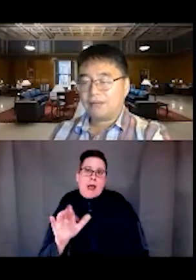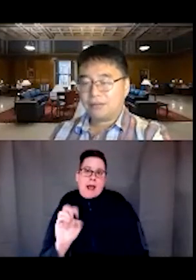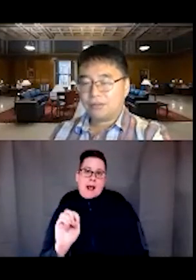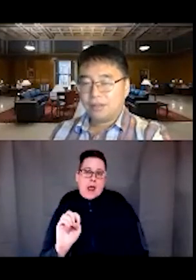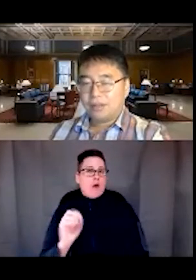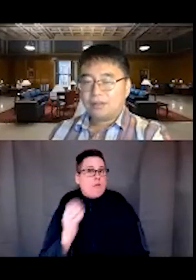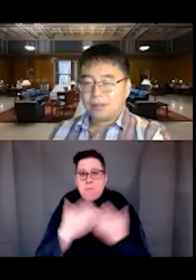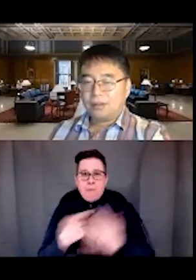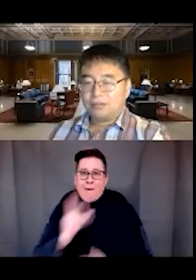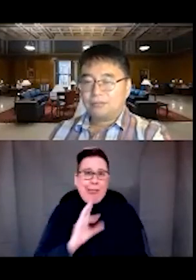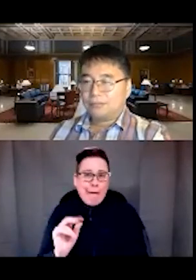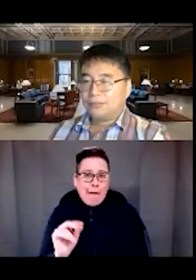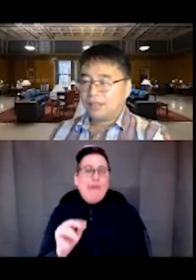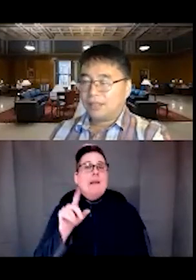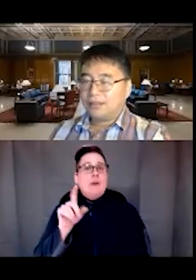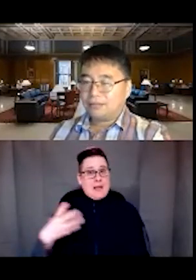Medicare coverage. So